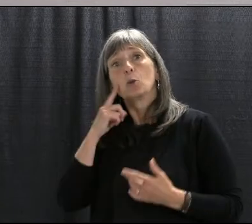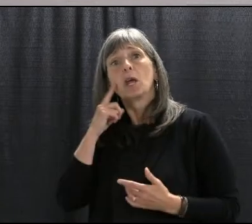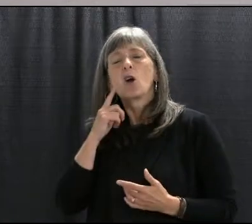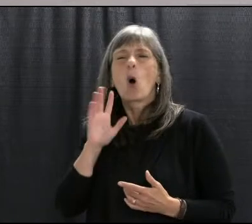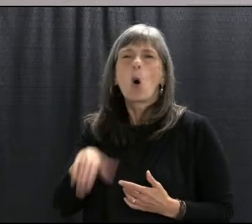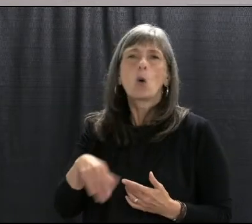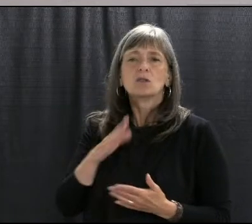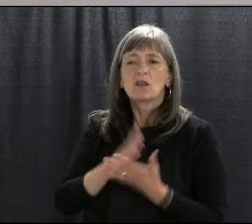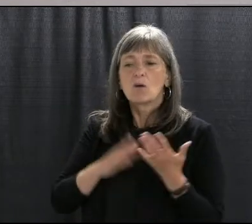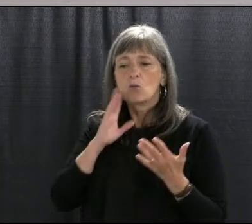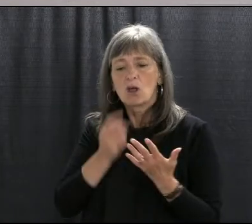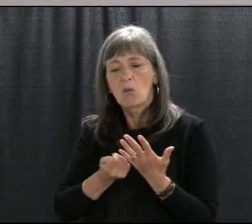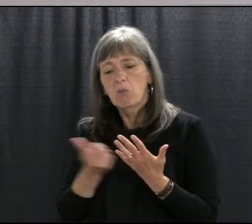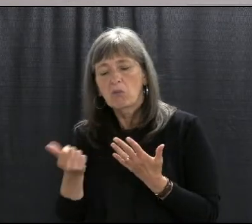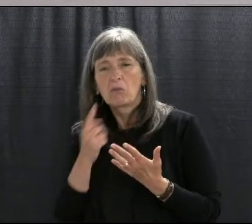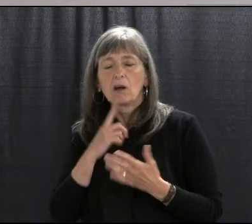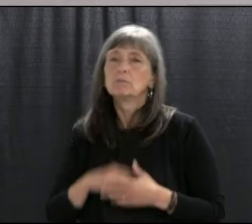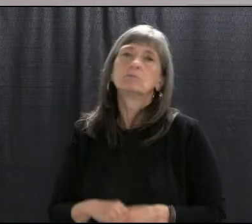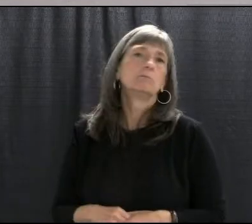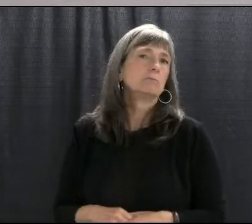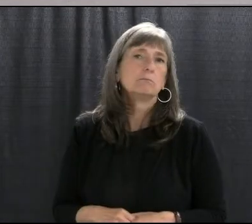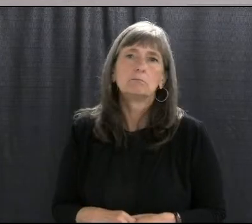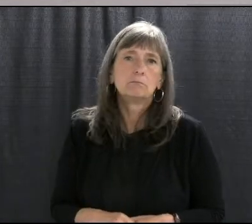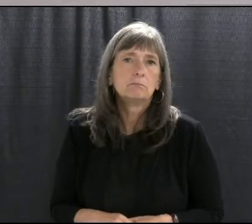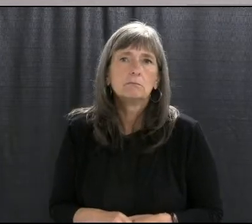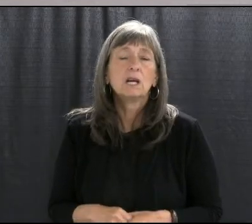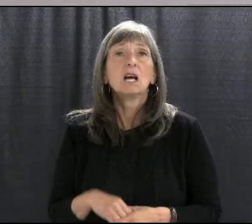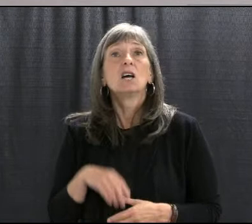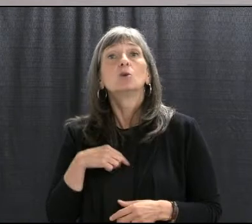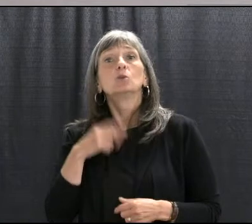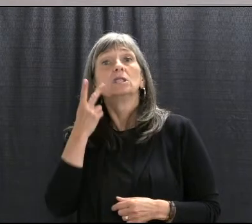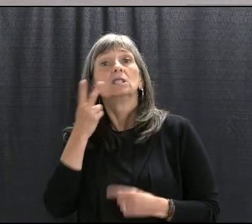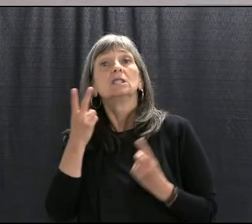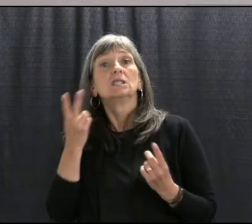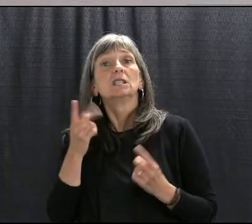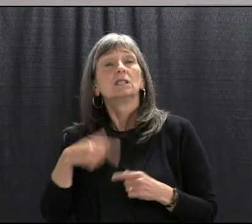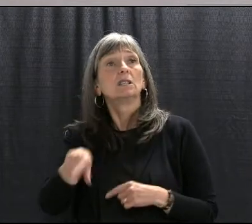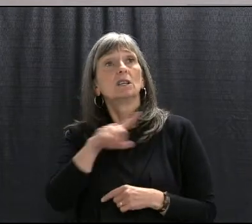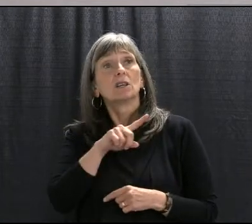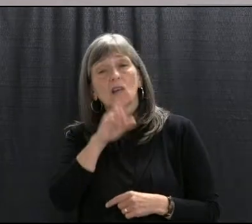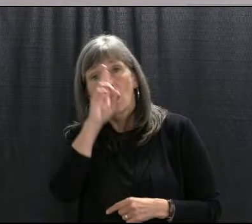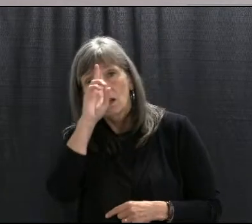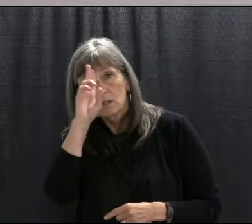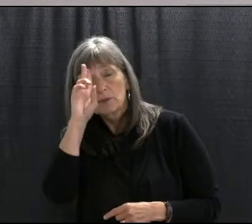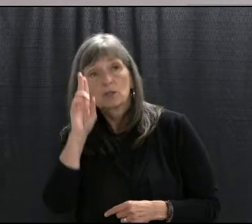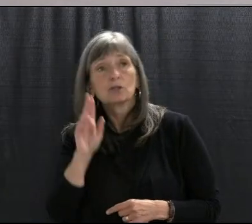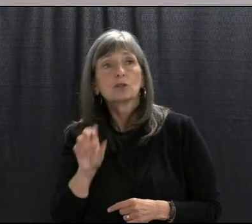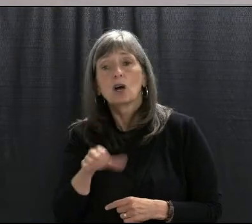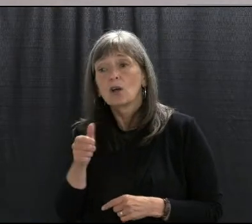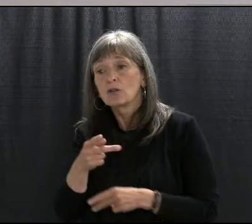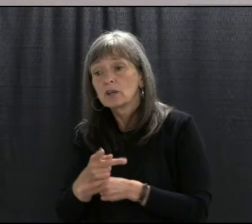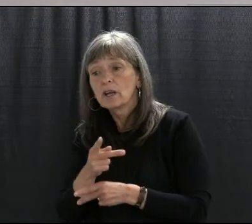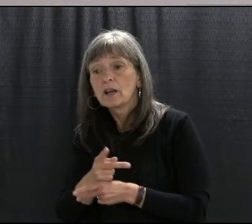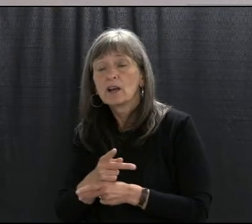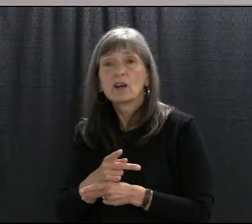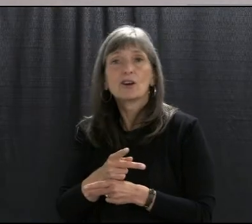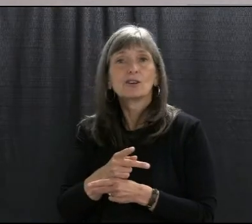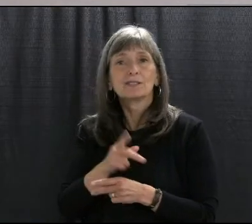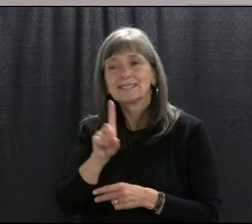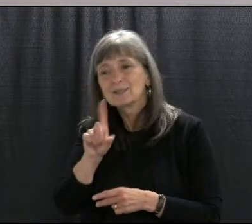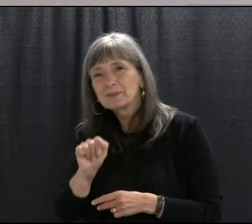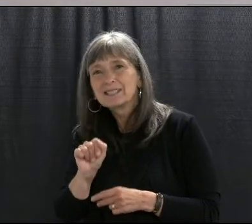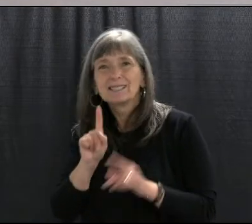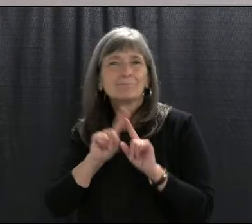whole idea around what happens in hospitals around alternate level of care, where people are in hospital because they've got various types of